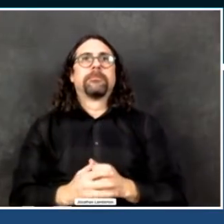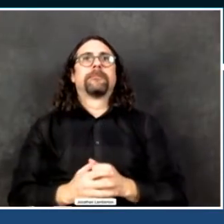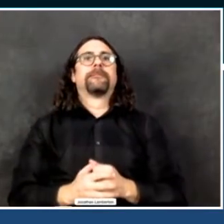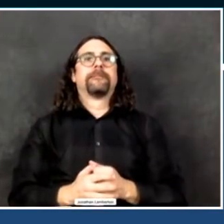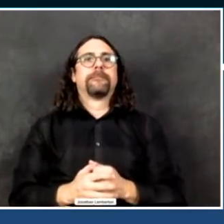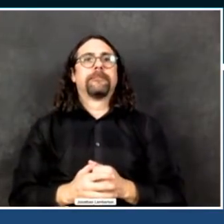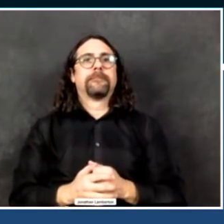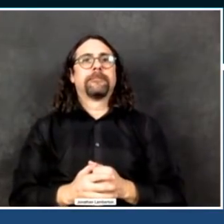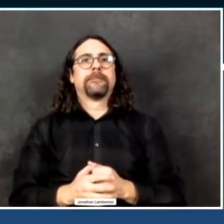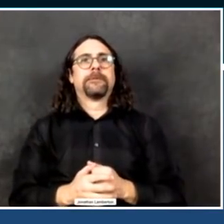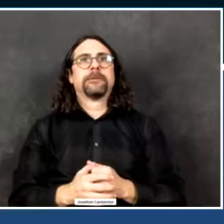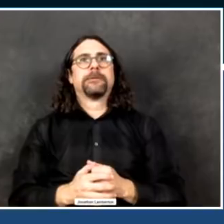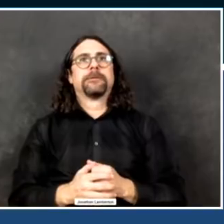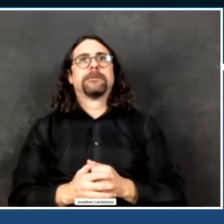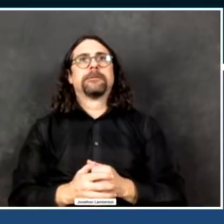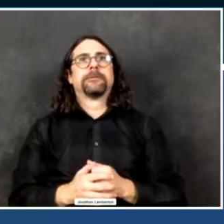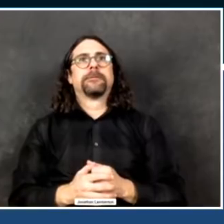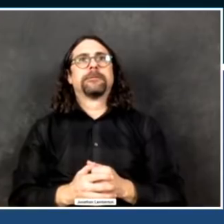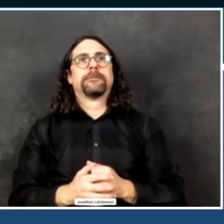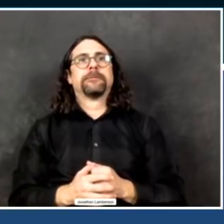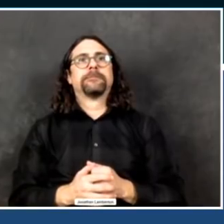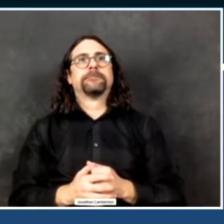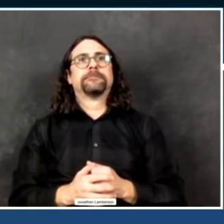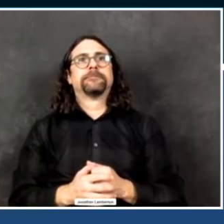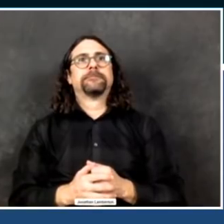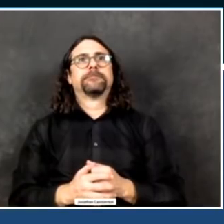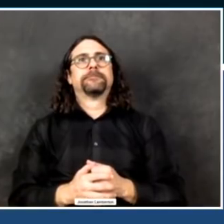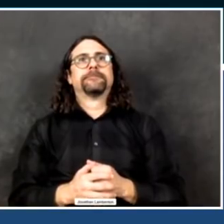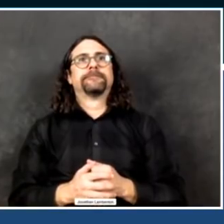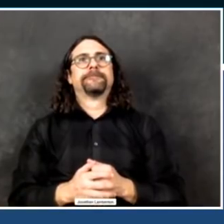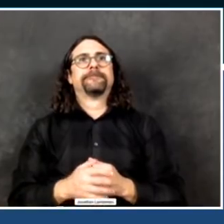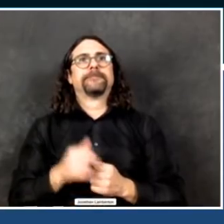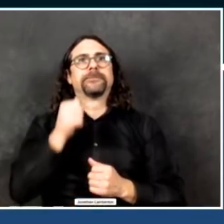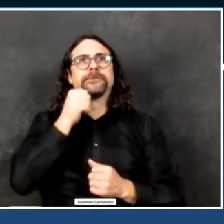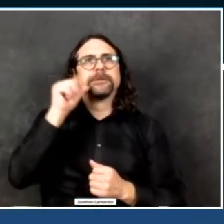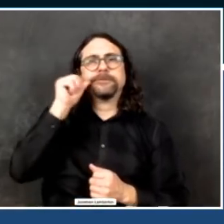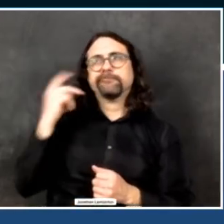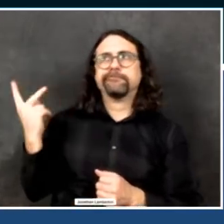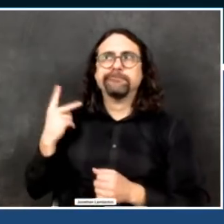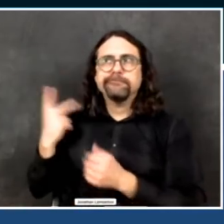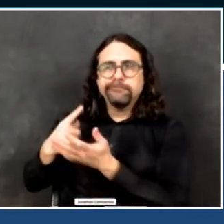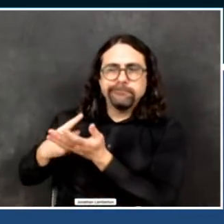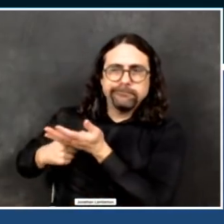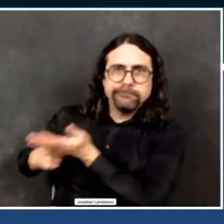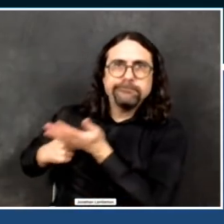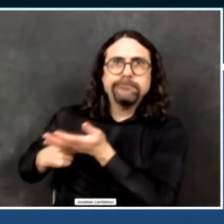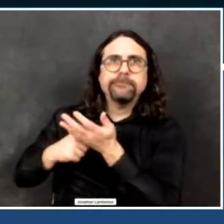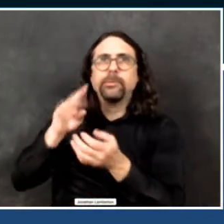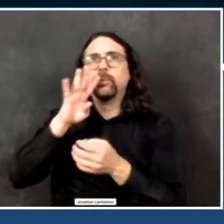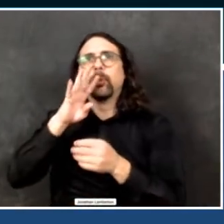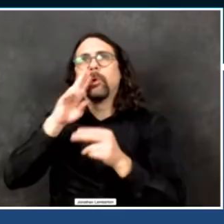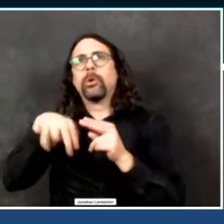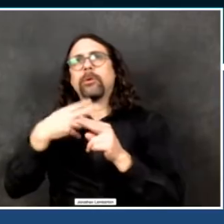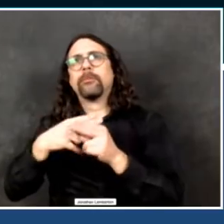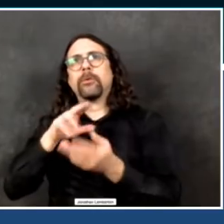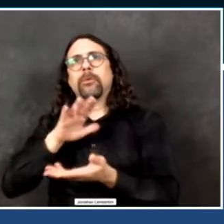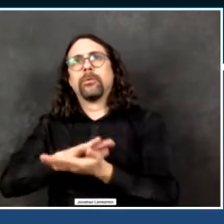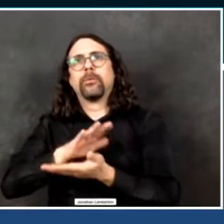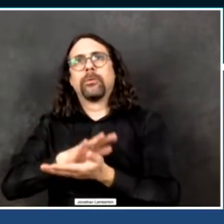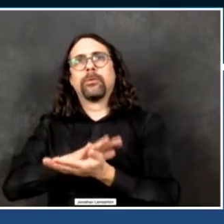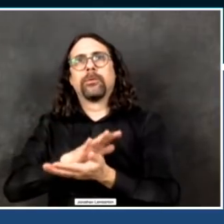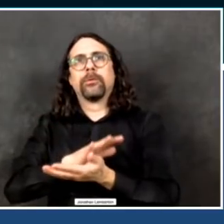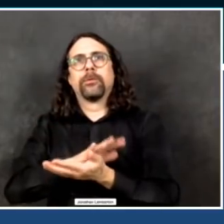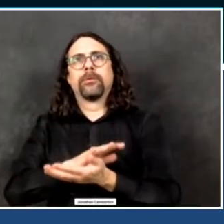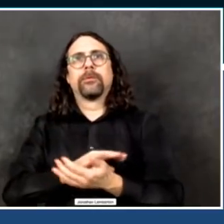our schools would not be able to open up again for this school year. And